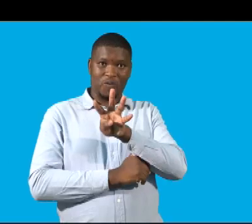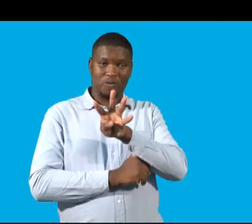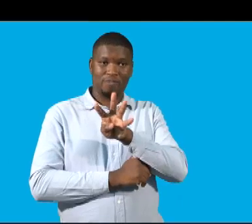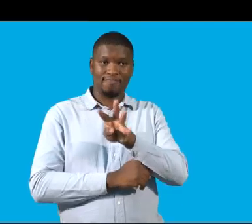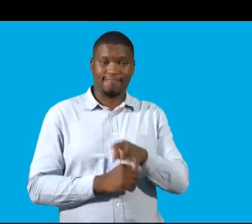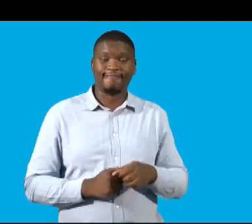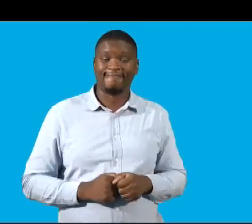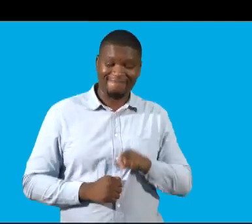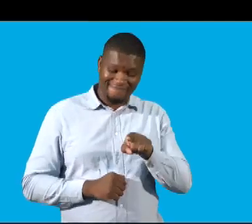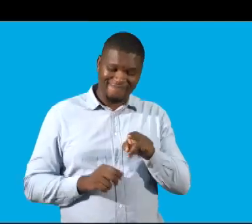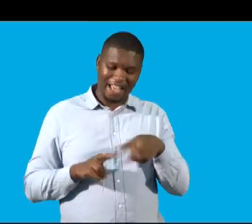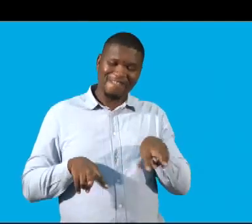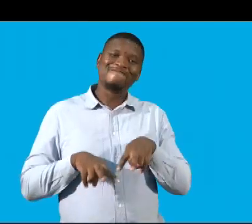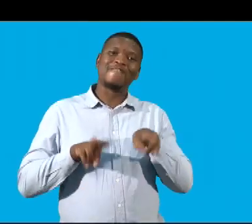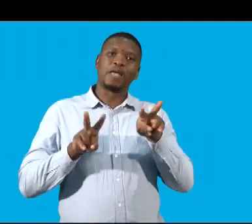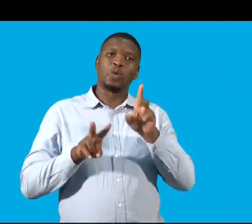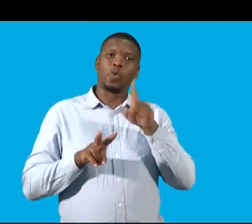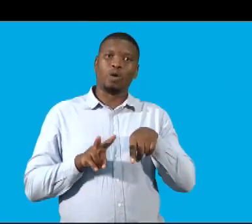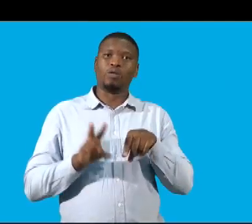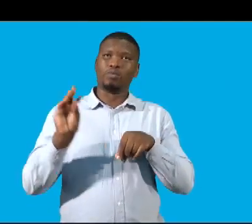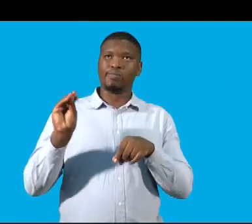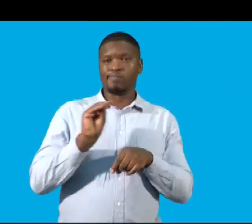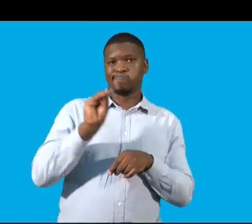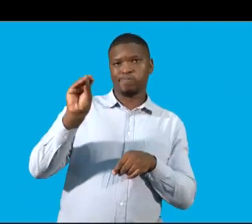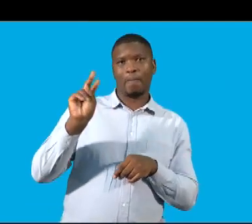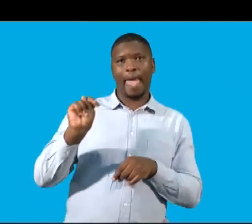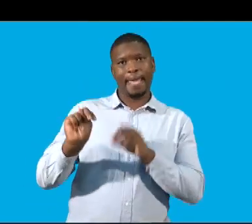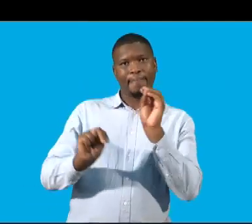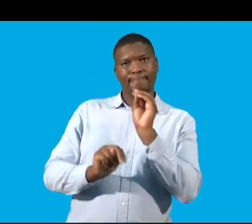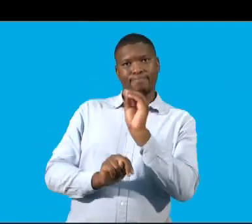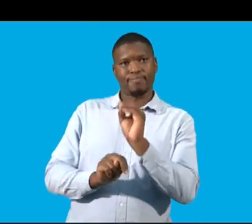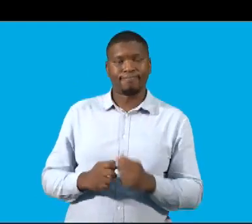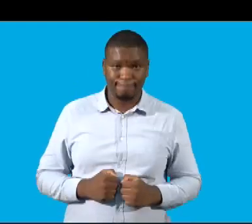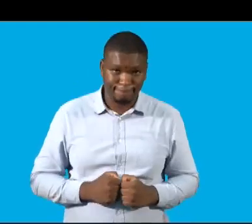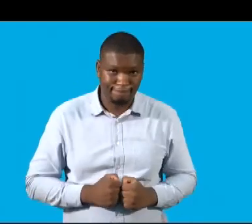384, which is going to be the value that we are going to substitute there,